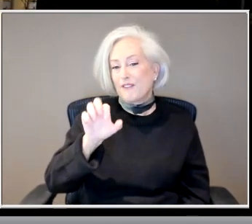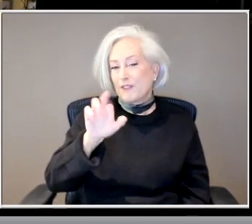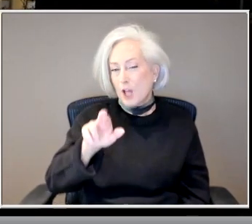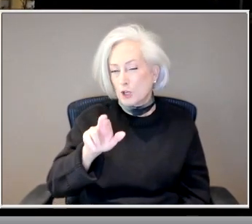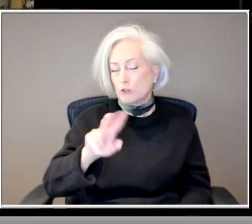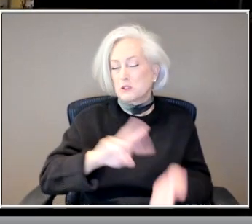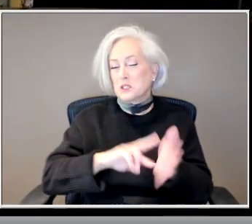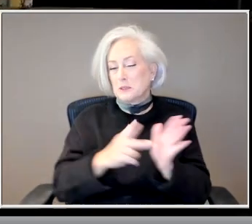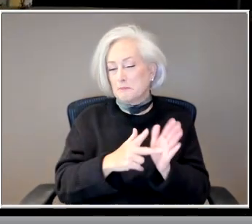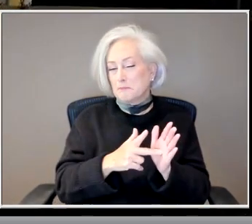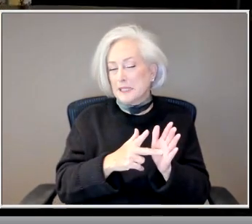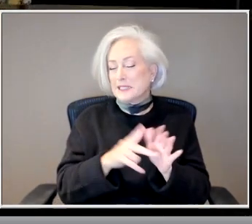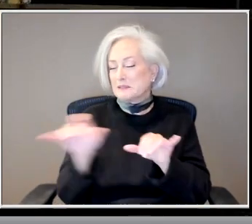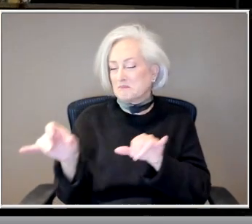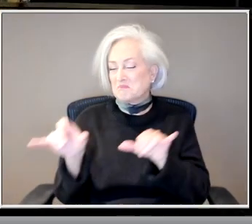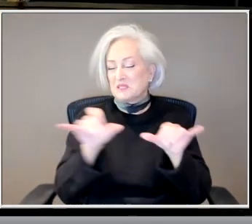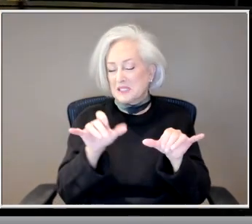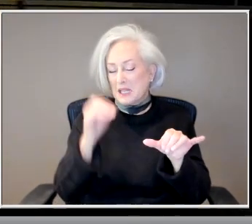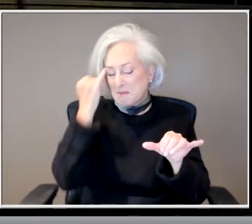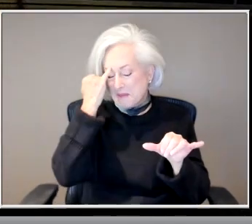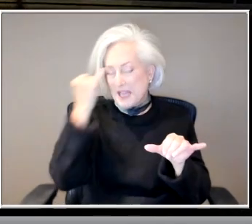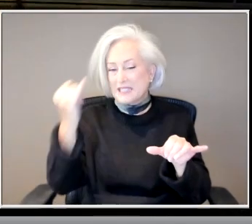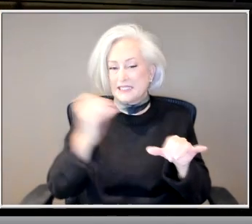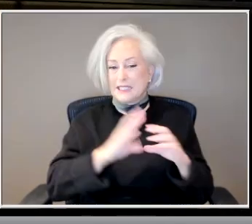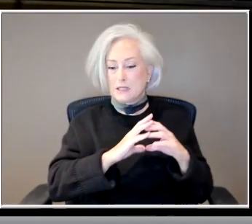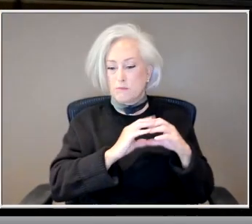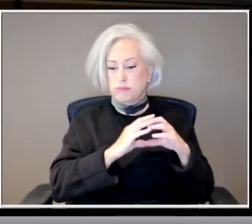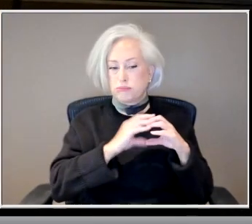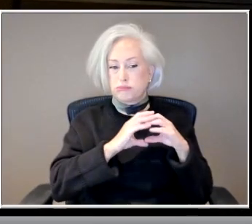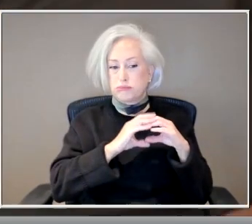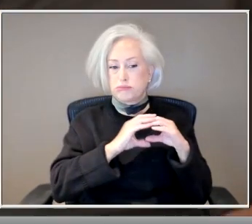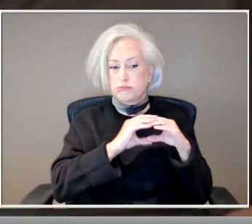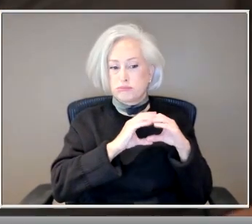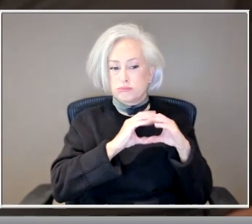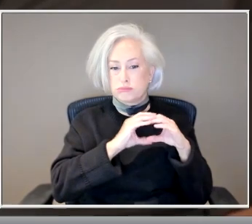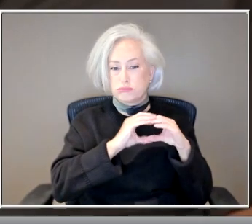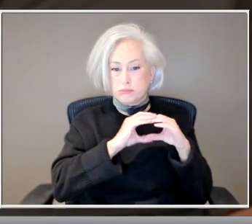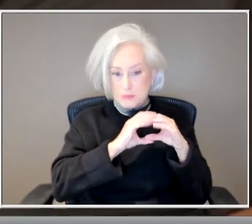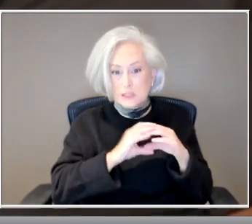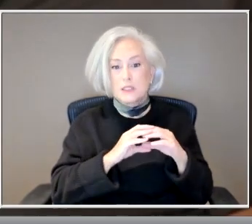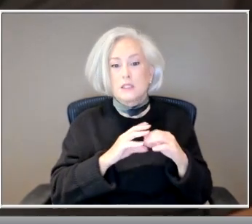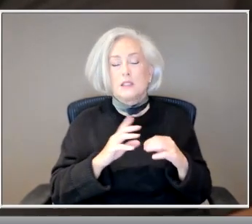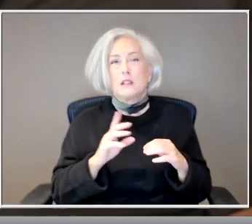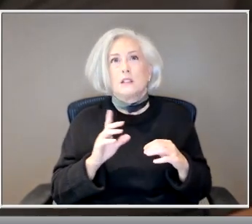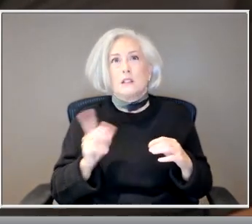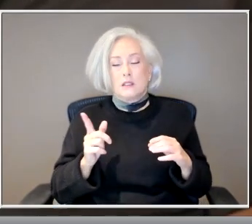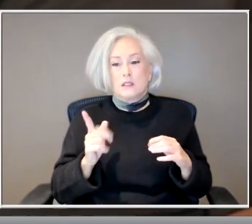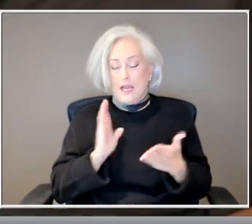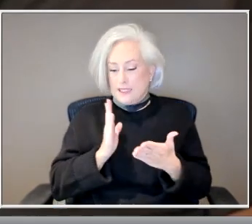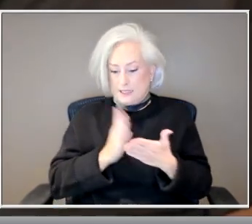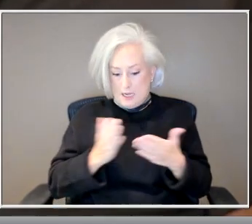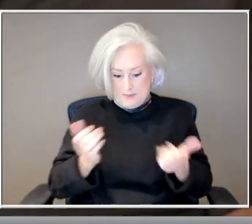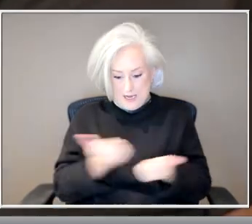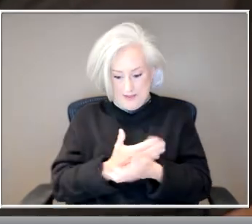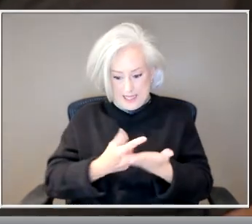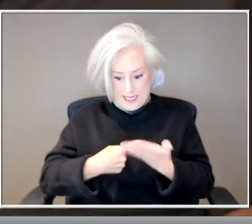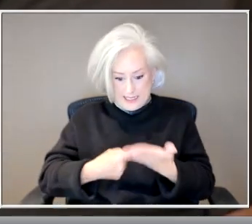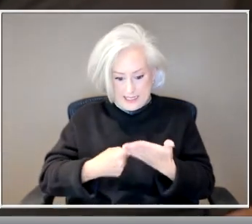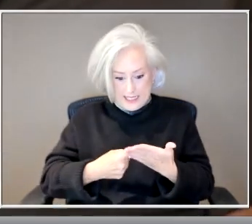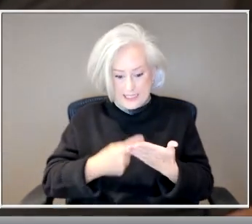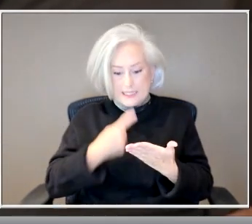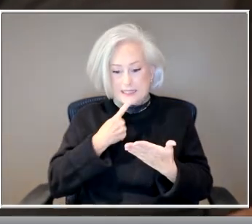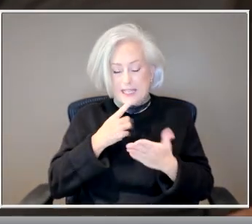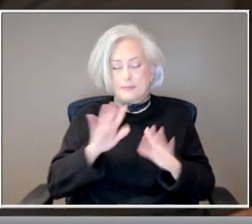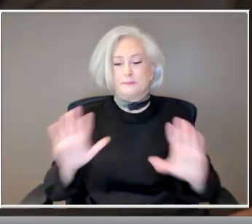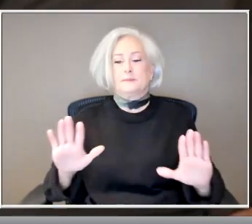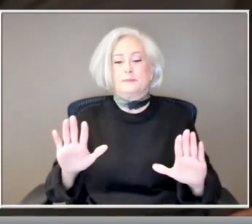the possibility of heart transplant. And at that point, I stopped all discussion and said, we need to get a hold of